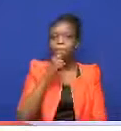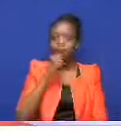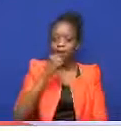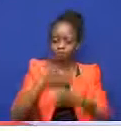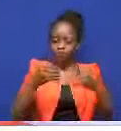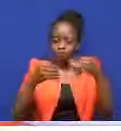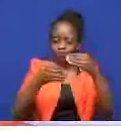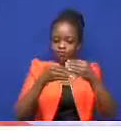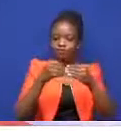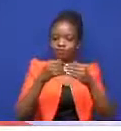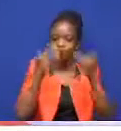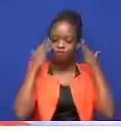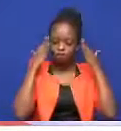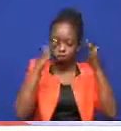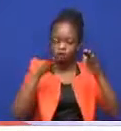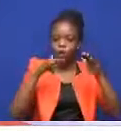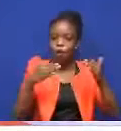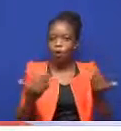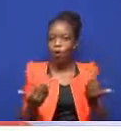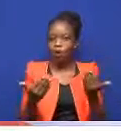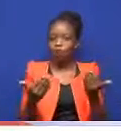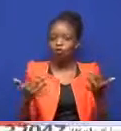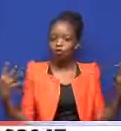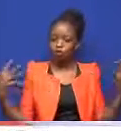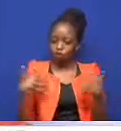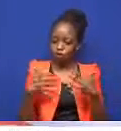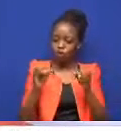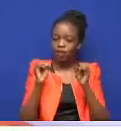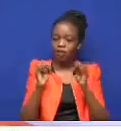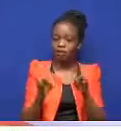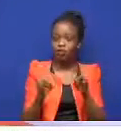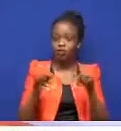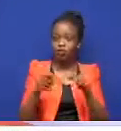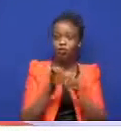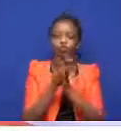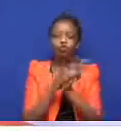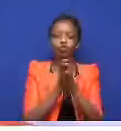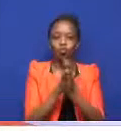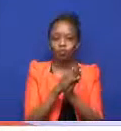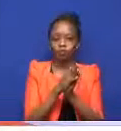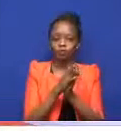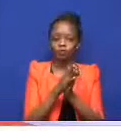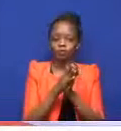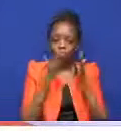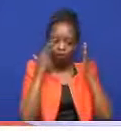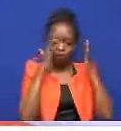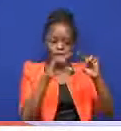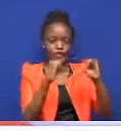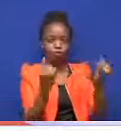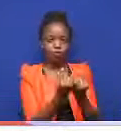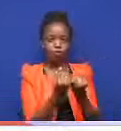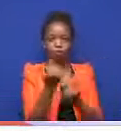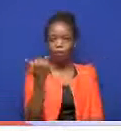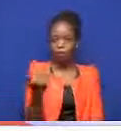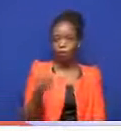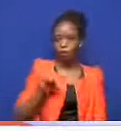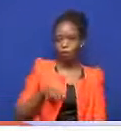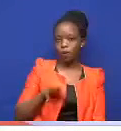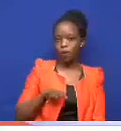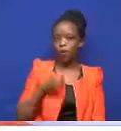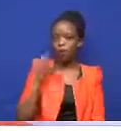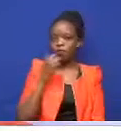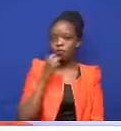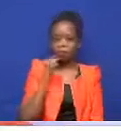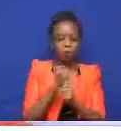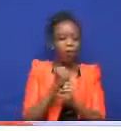construction site? Well, you might just be caught in a surprise. In today's Good Vibe segment, we feature a group of young women who are beating the